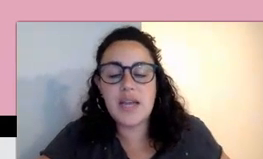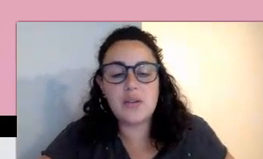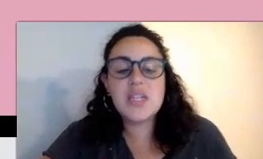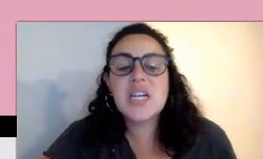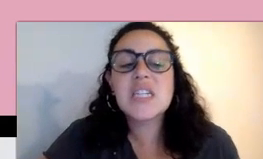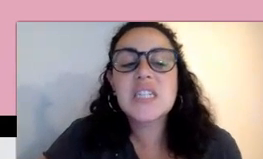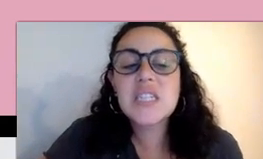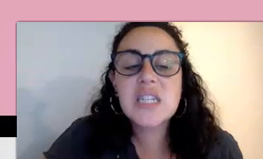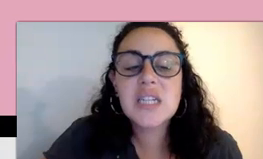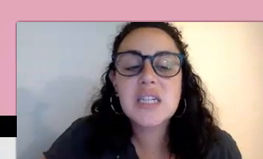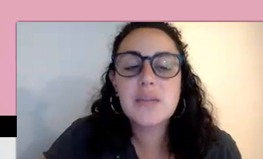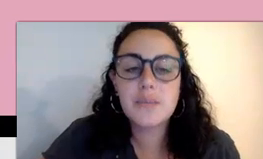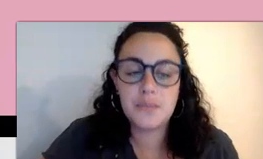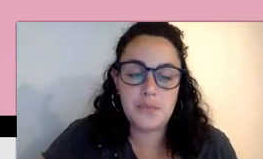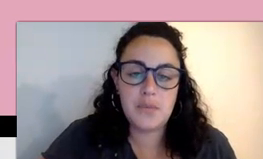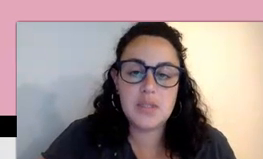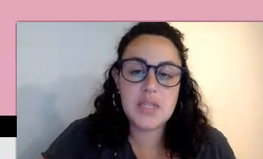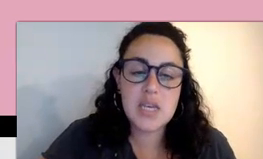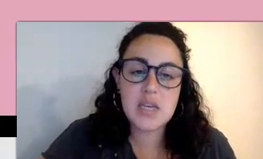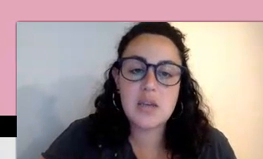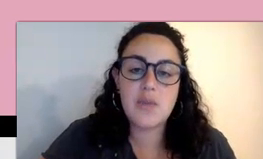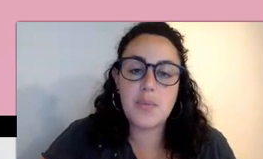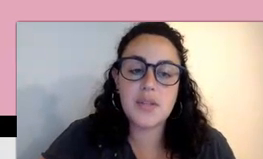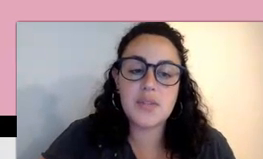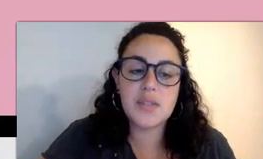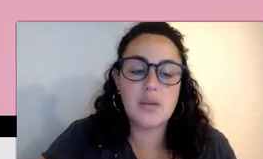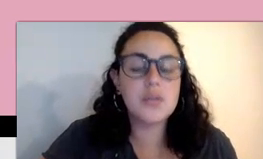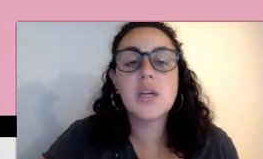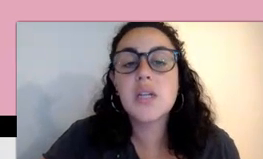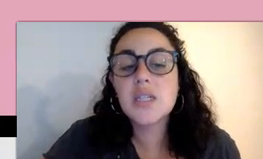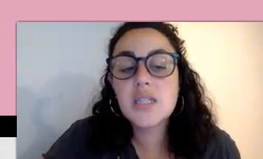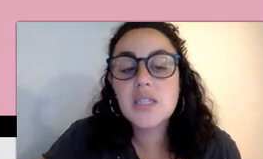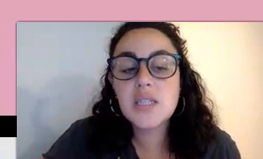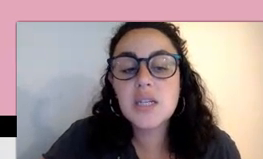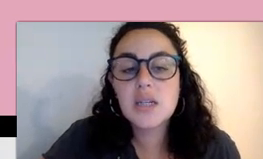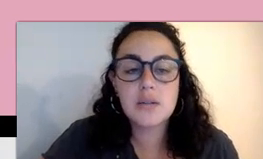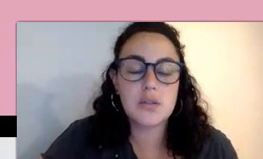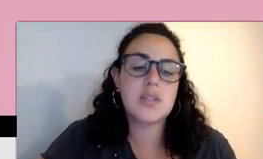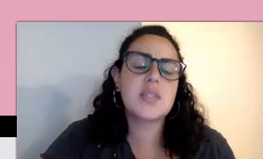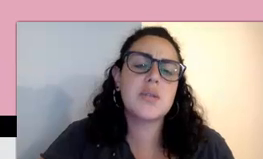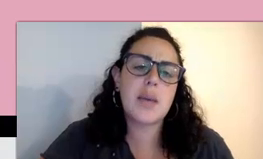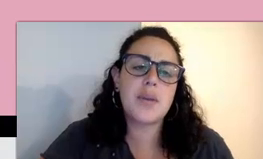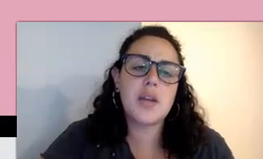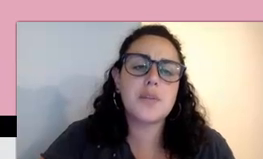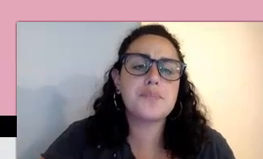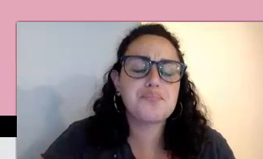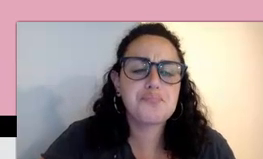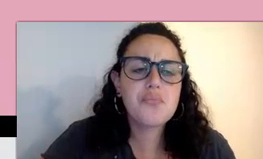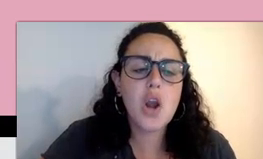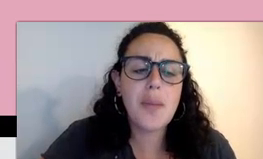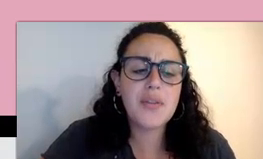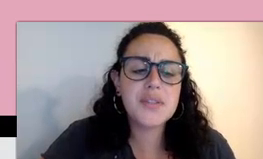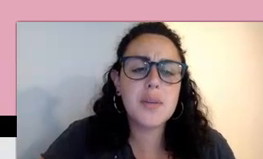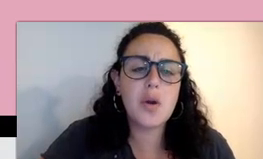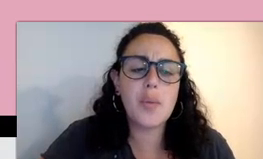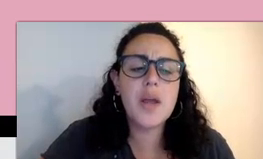hear the sound T. T can represent the sound T. So let's see what's happening here.